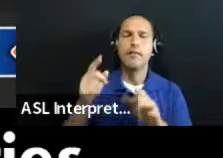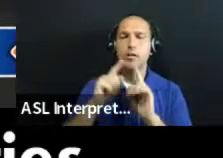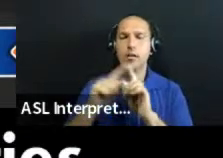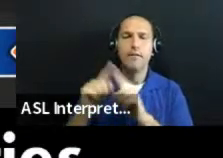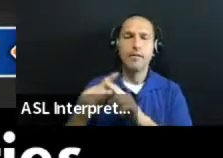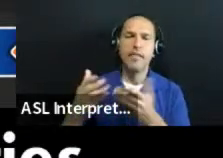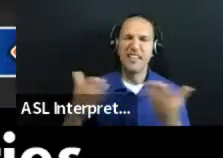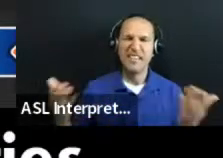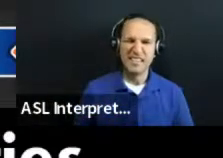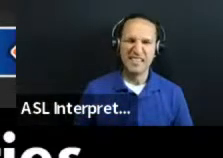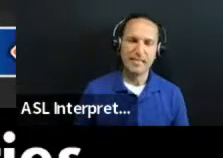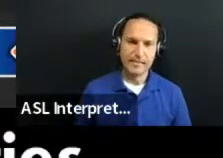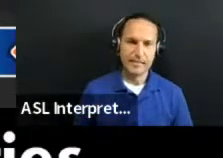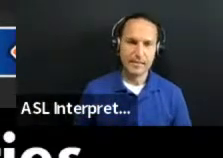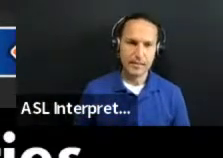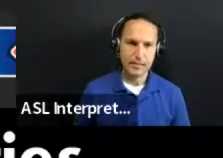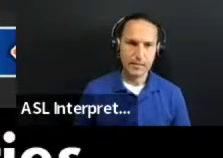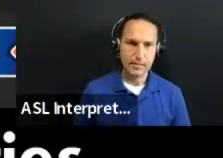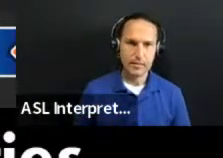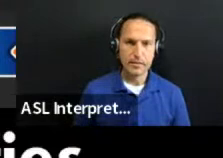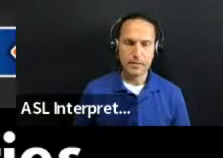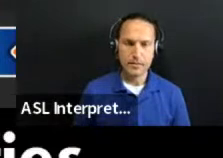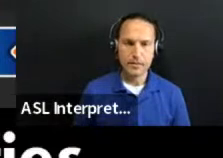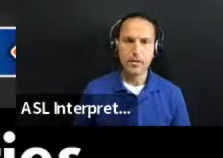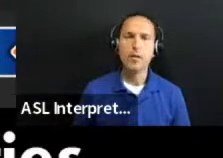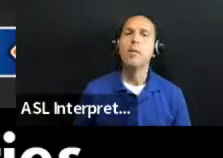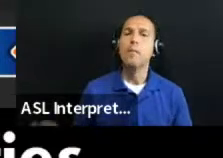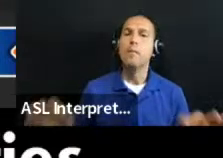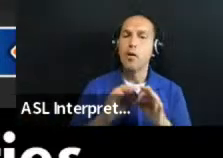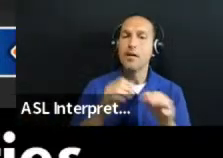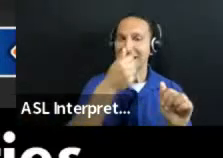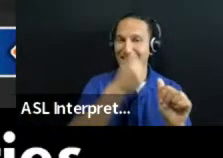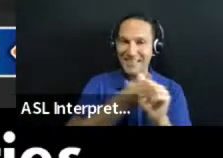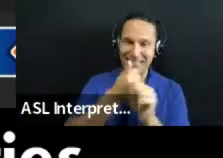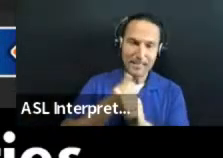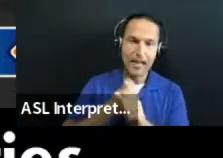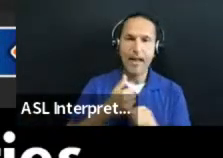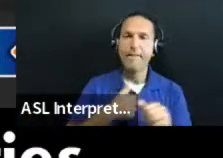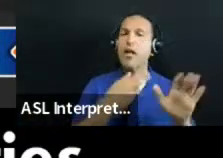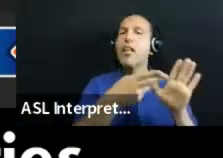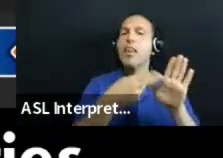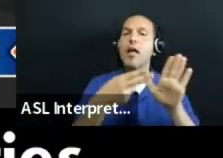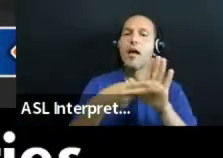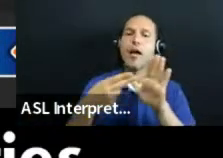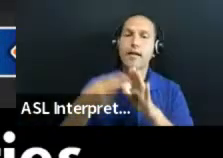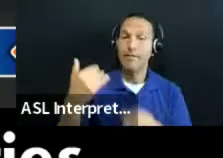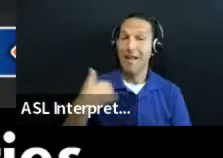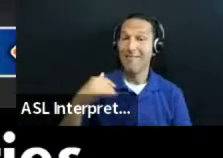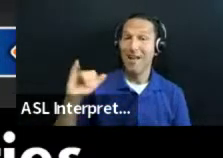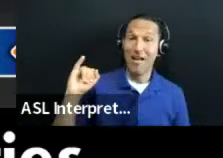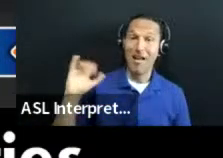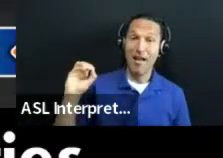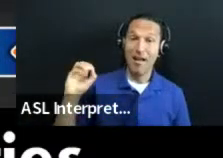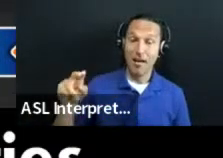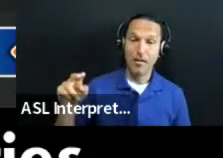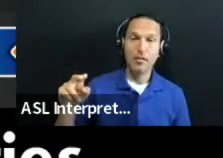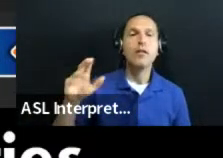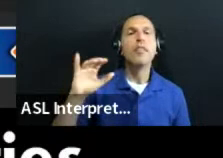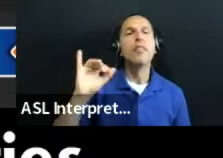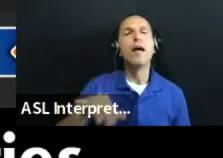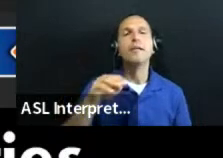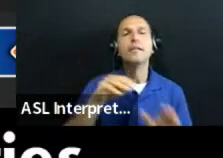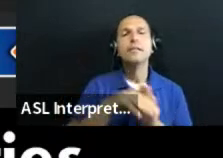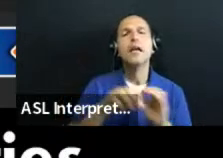that user journey, make sure that every item has a label, even if it's an icon, right? What's its